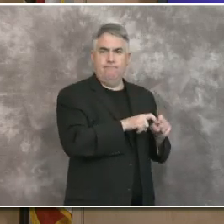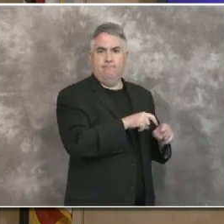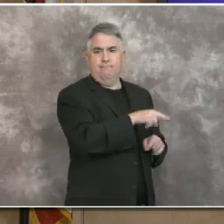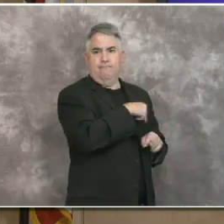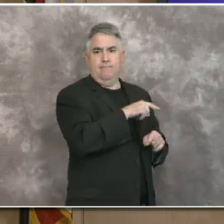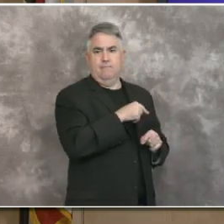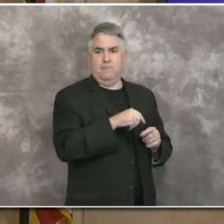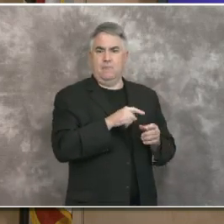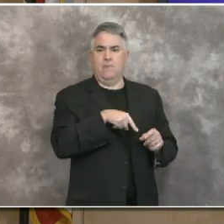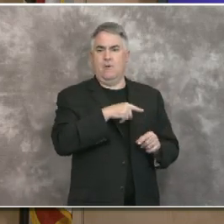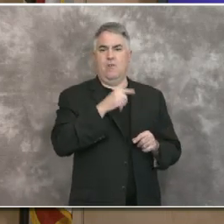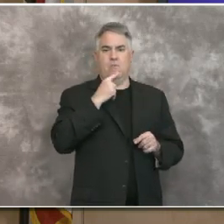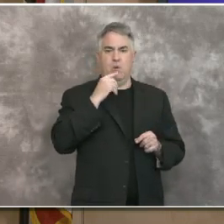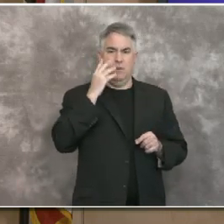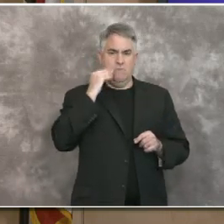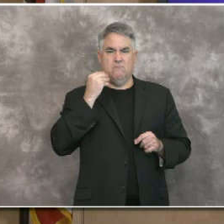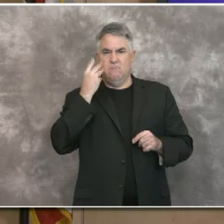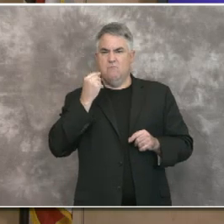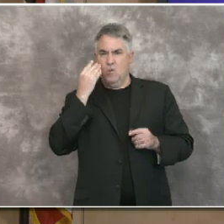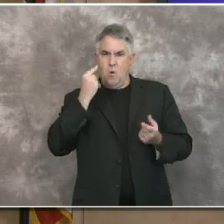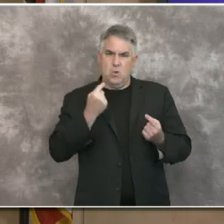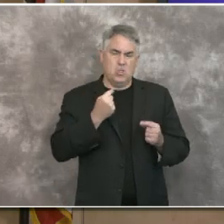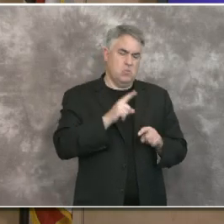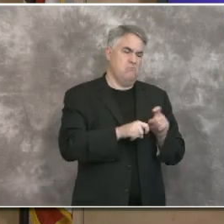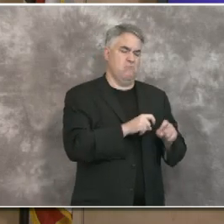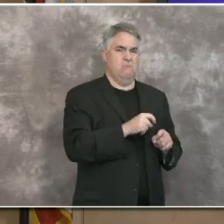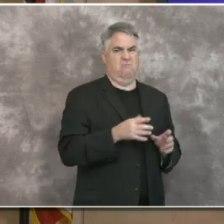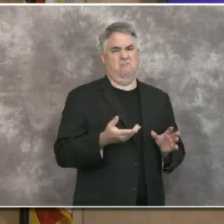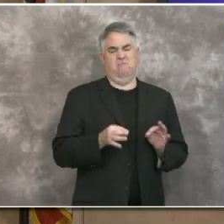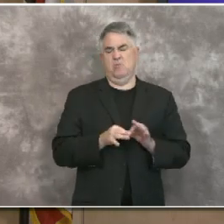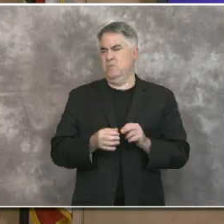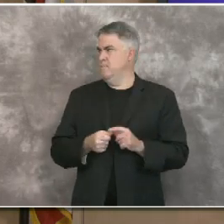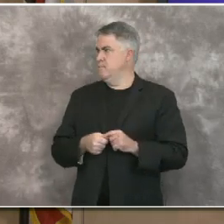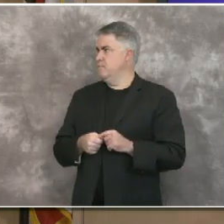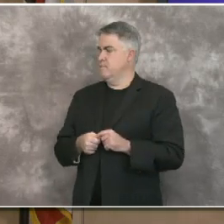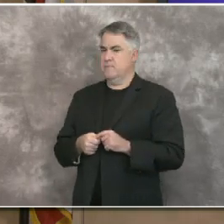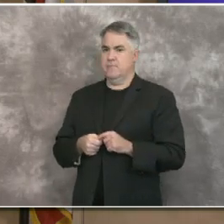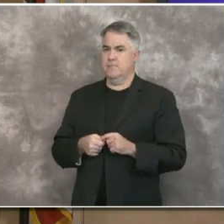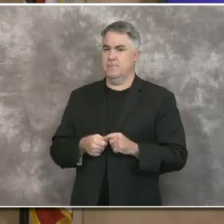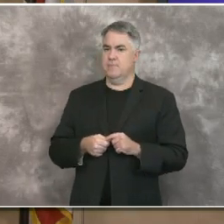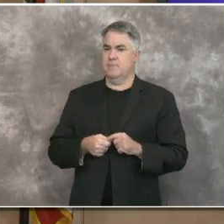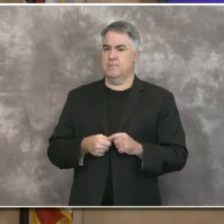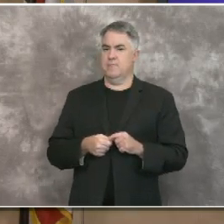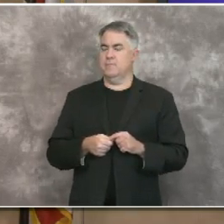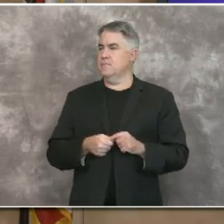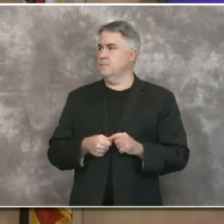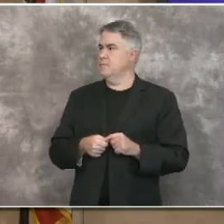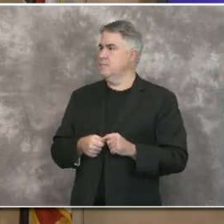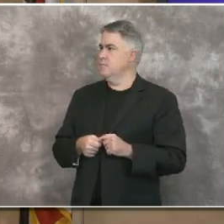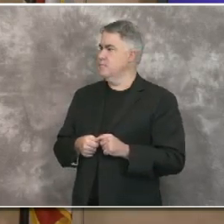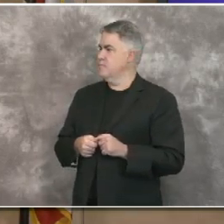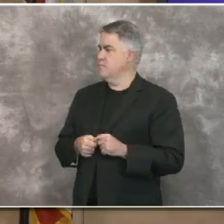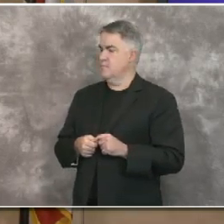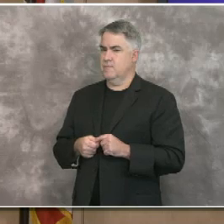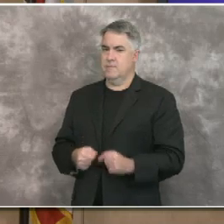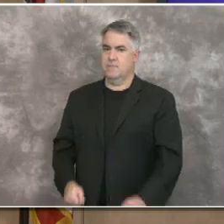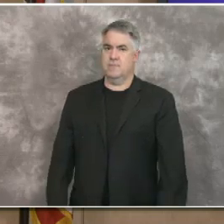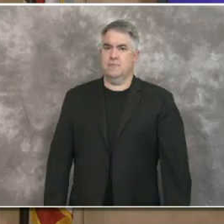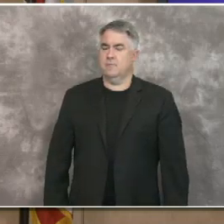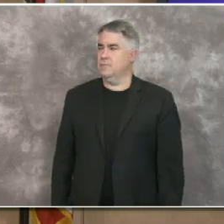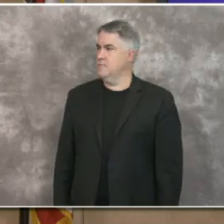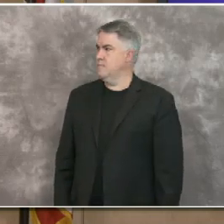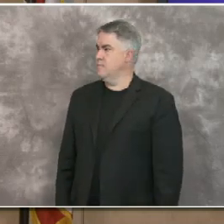their belts. So I think things are looking good with the current trajectory of cases. Thank you.